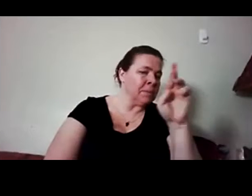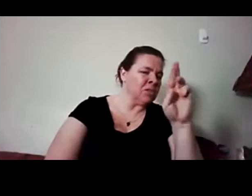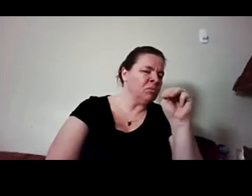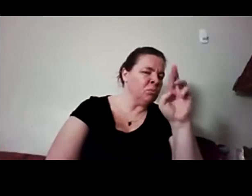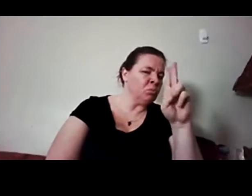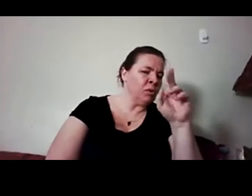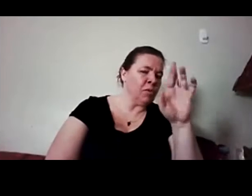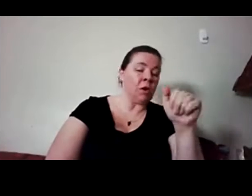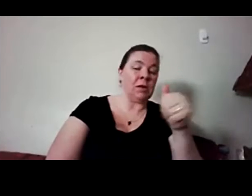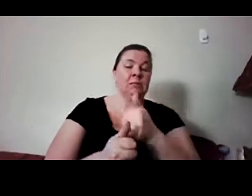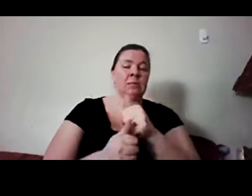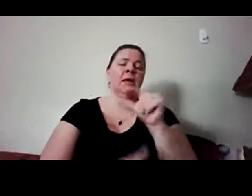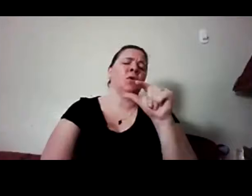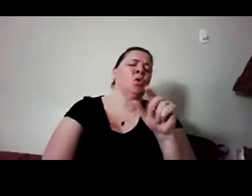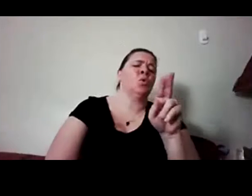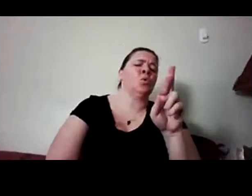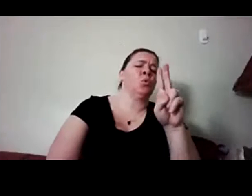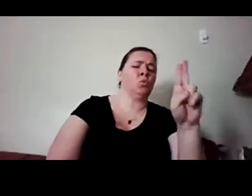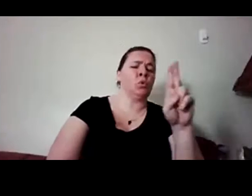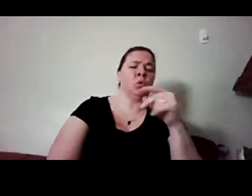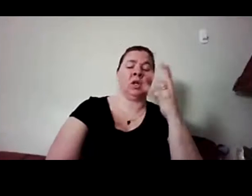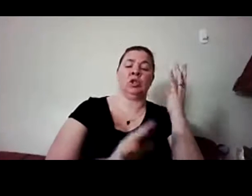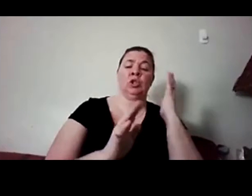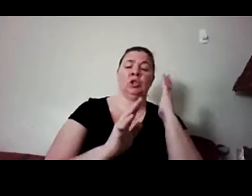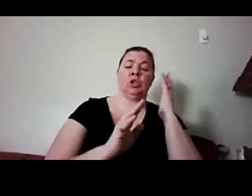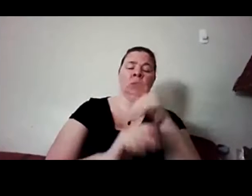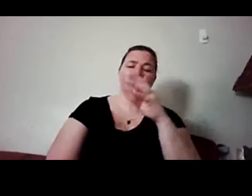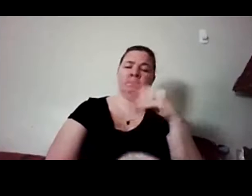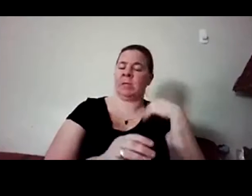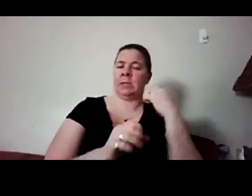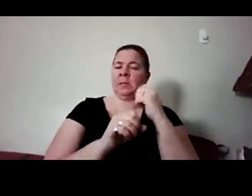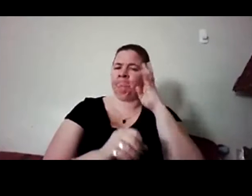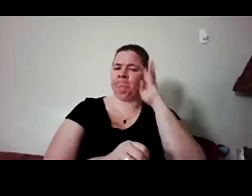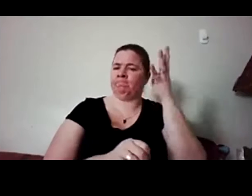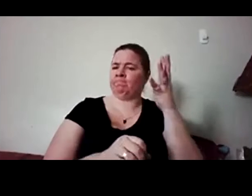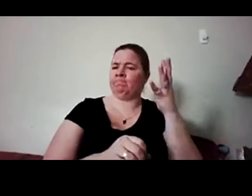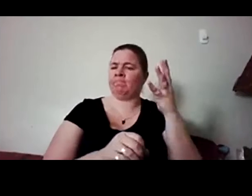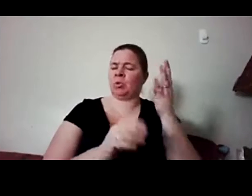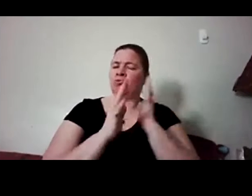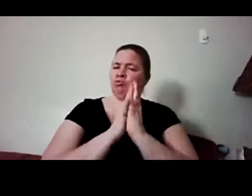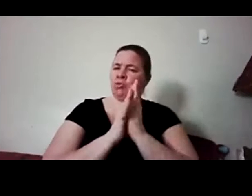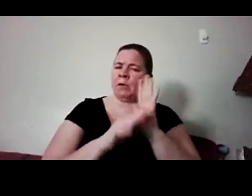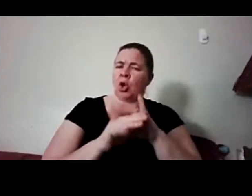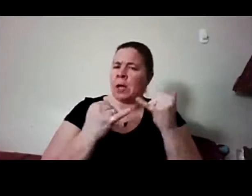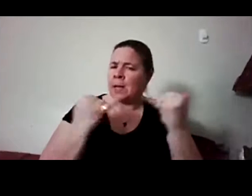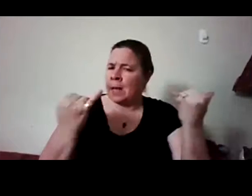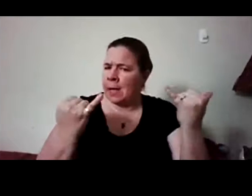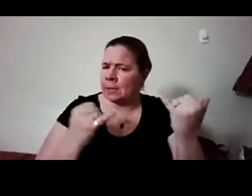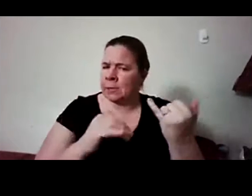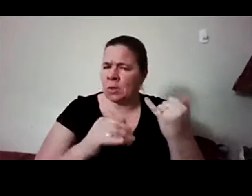is a guru when it comes to traffic generation. Okay. What is traffic generation?